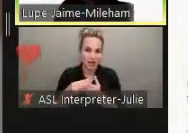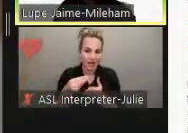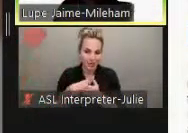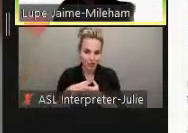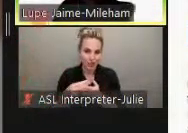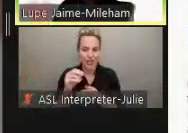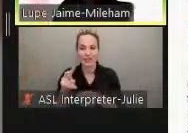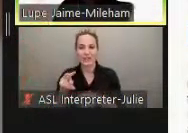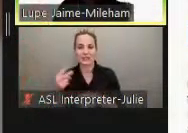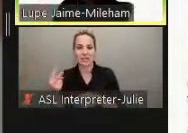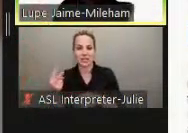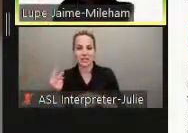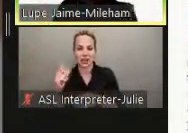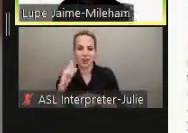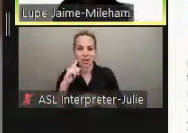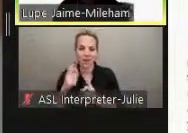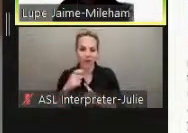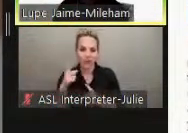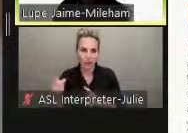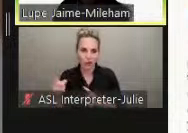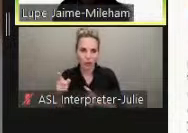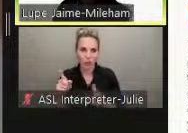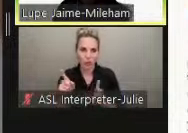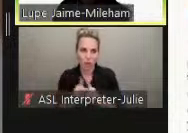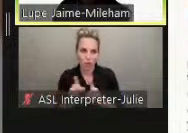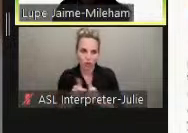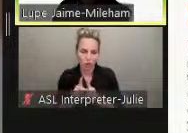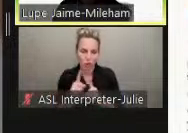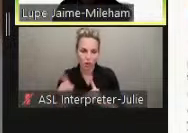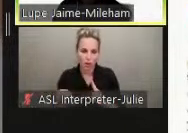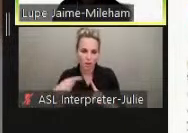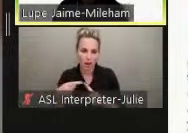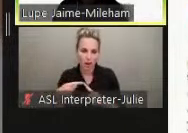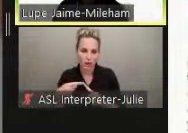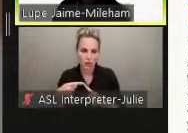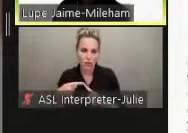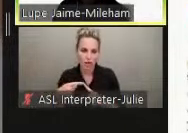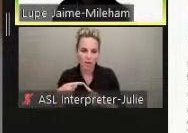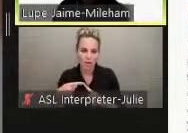and then the second thing I'm hearing from you is also in regards to